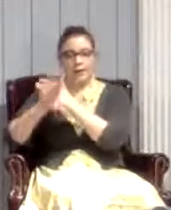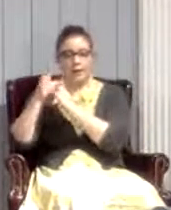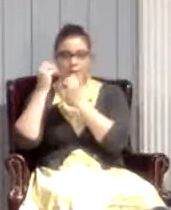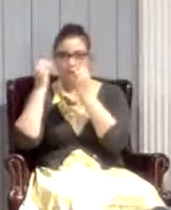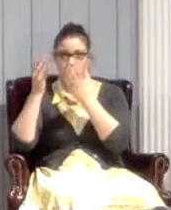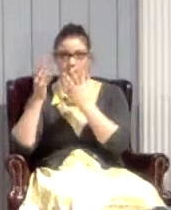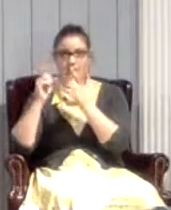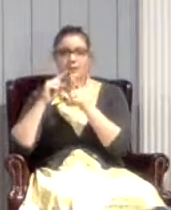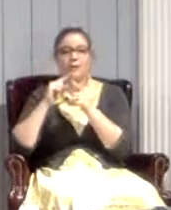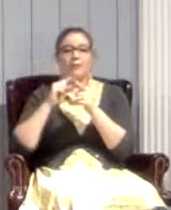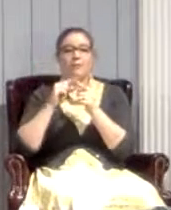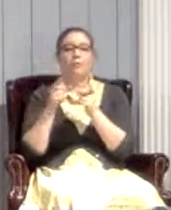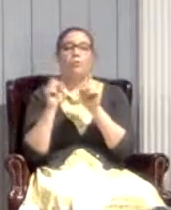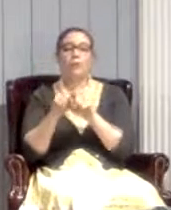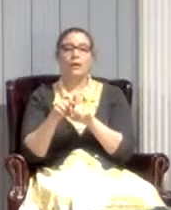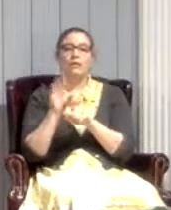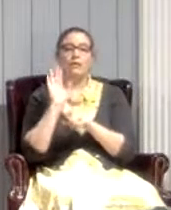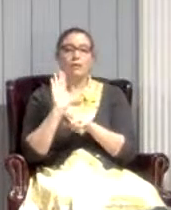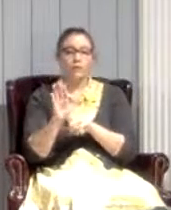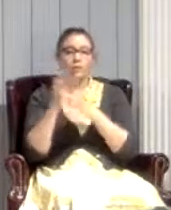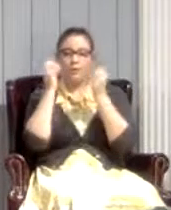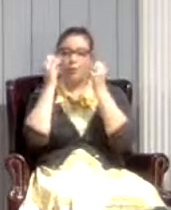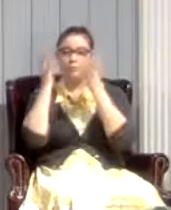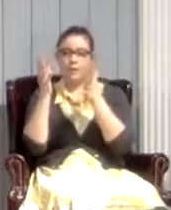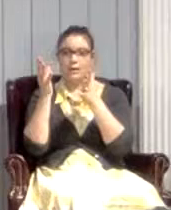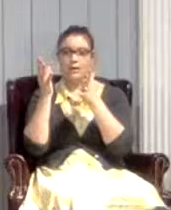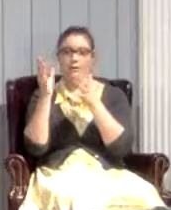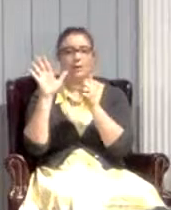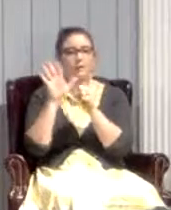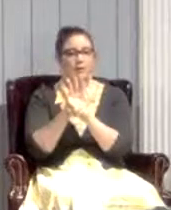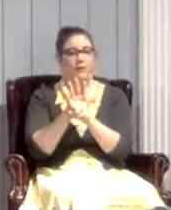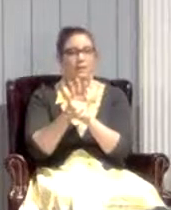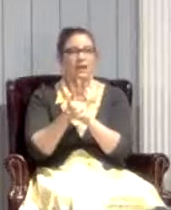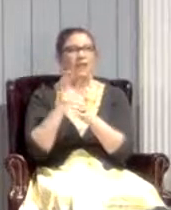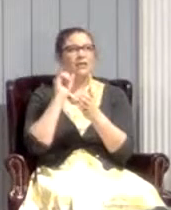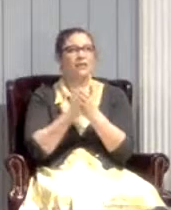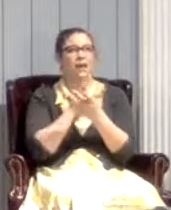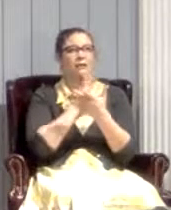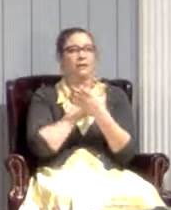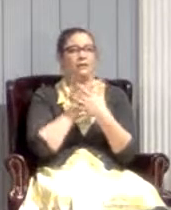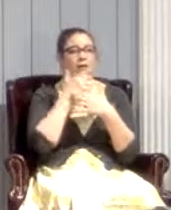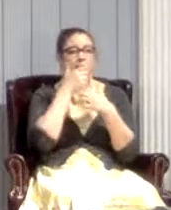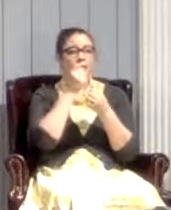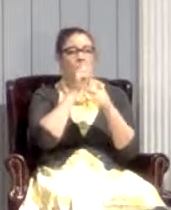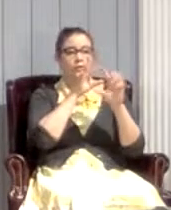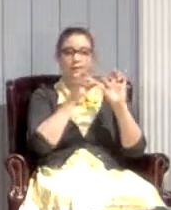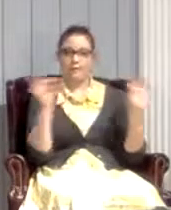your obedience is fulfilled. That's a really interesting phrase. So I'm ready to